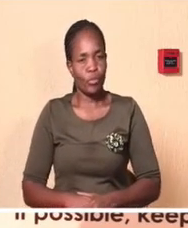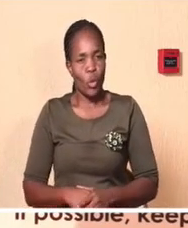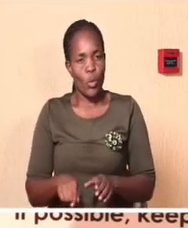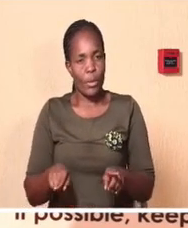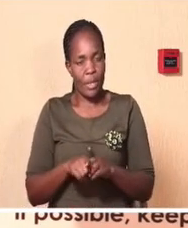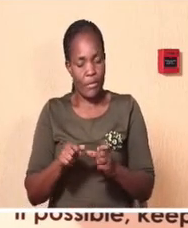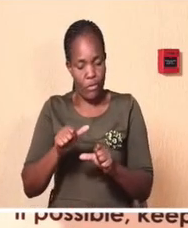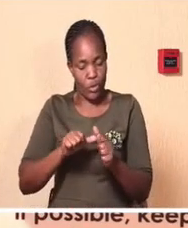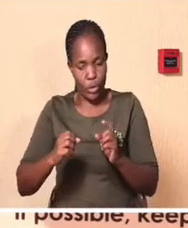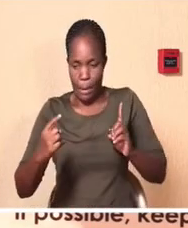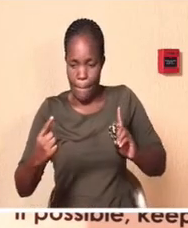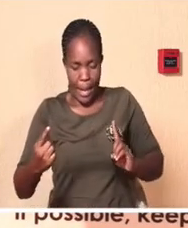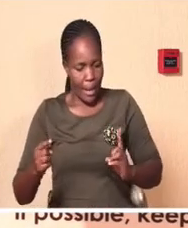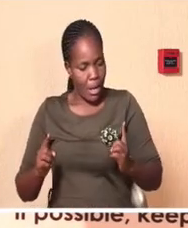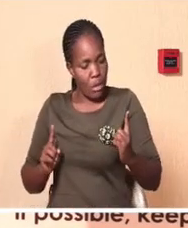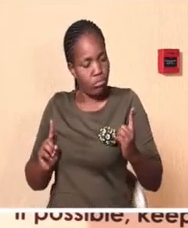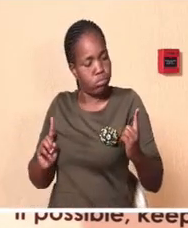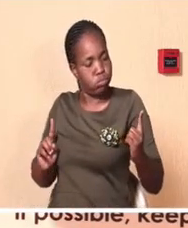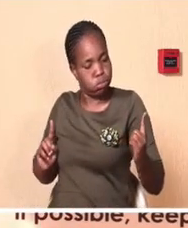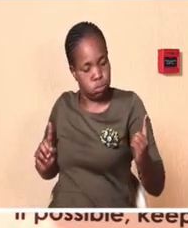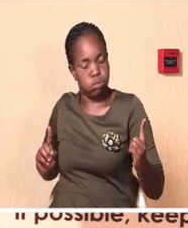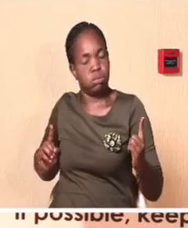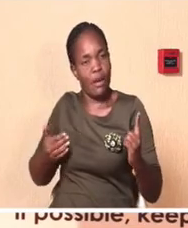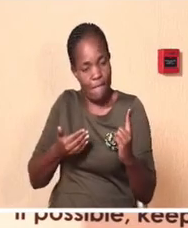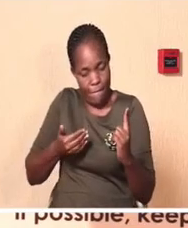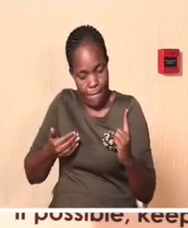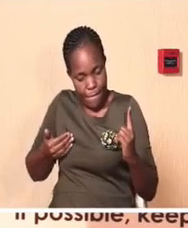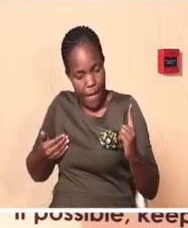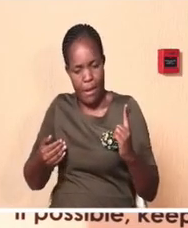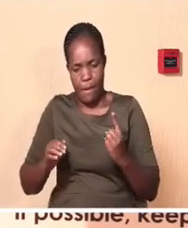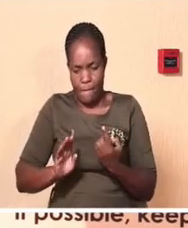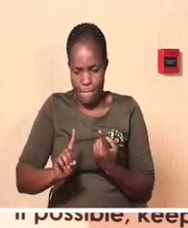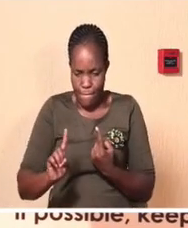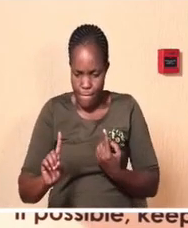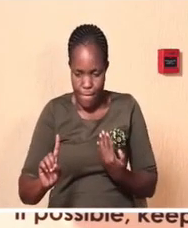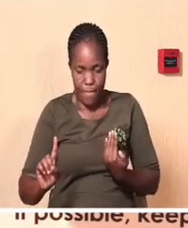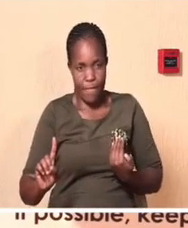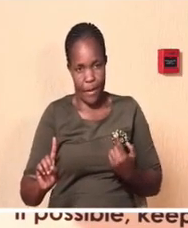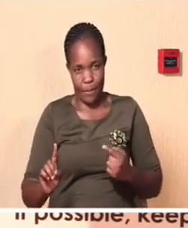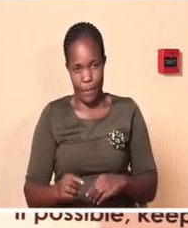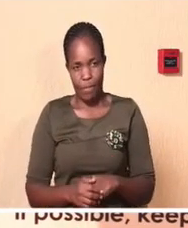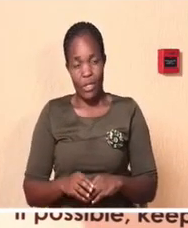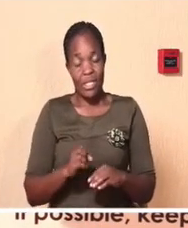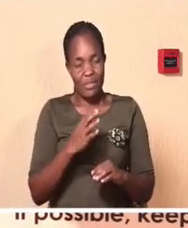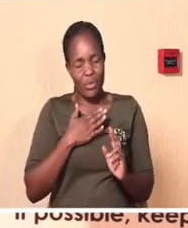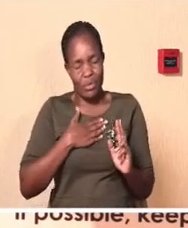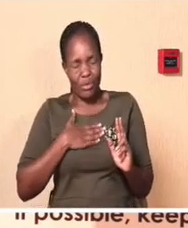social or physical distancing. And we make sure that if we are not well,